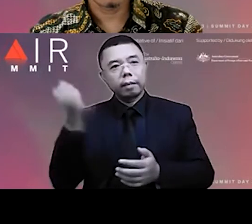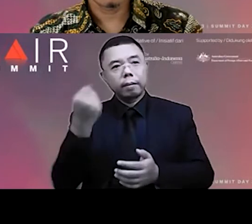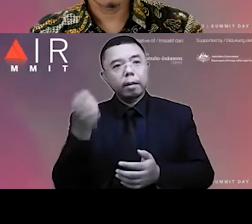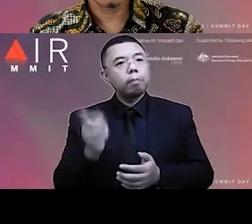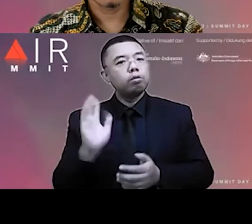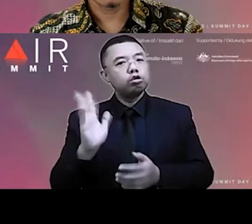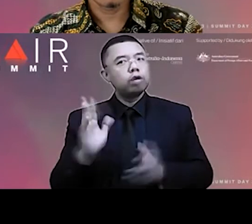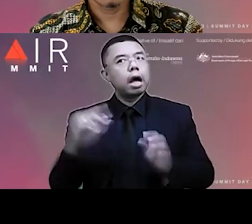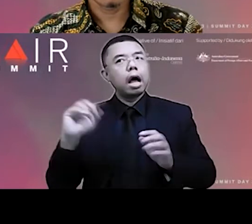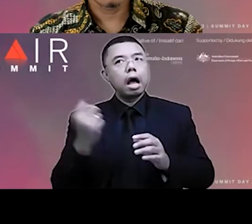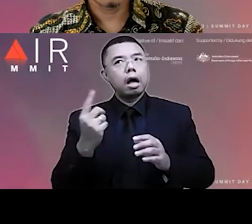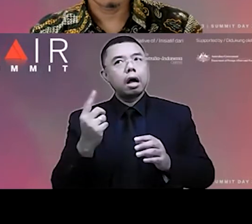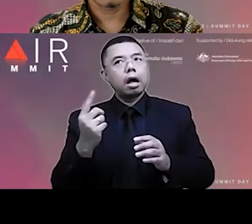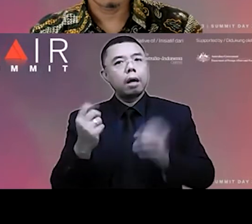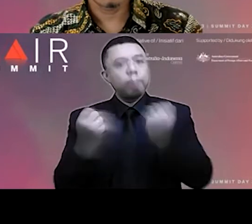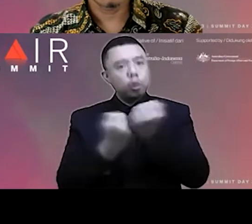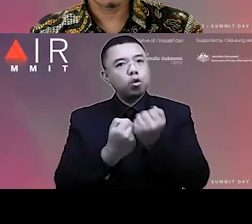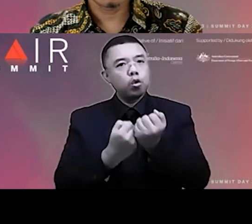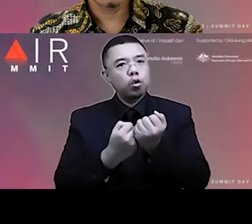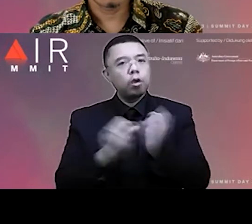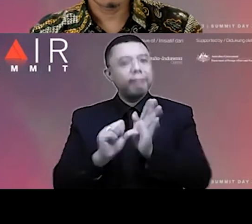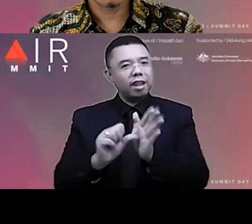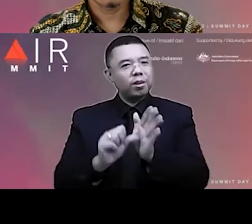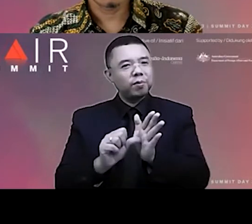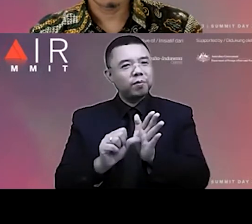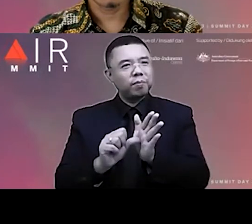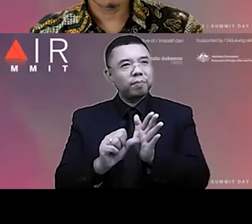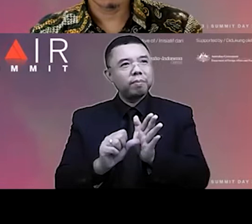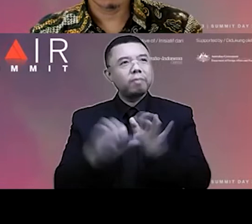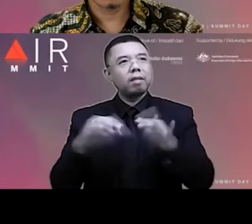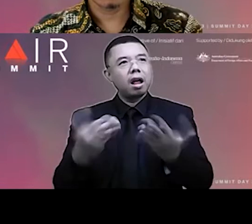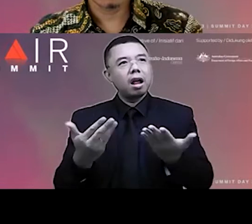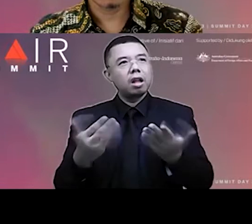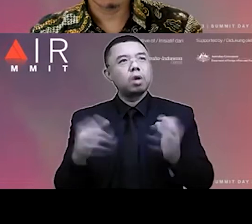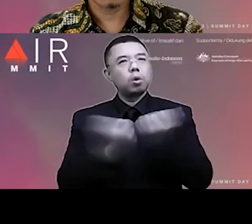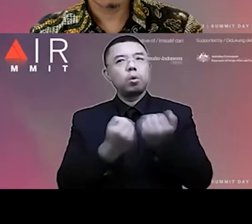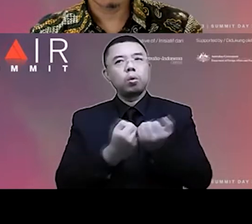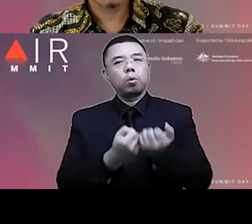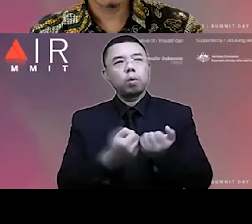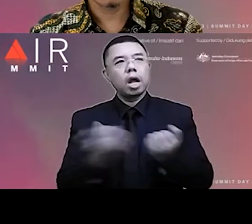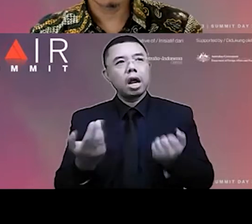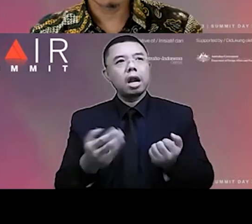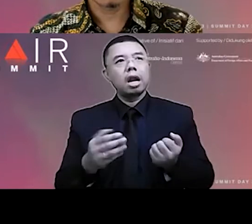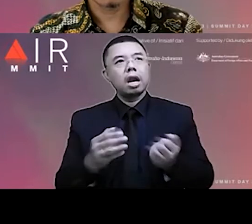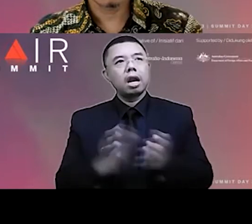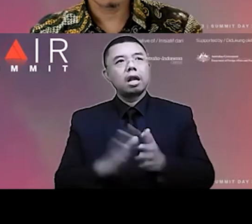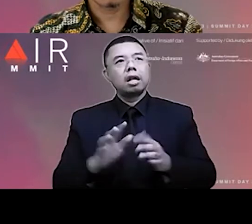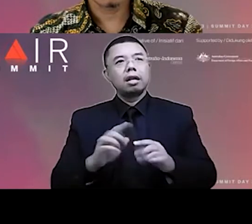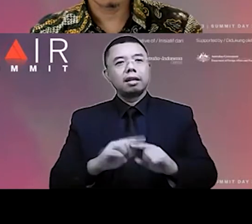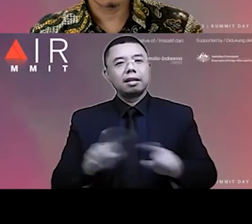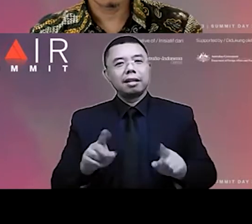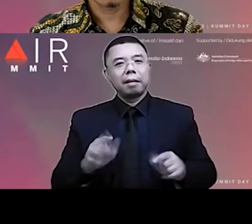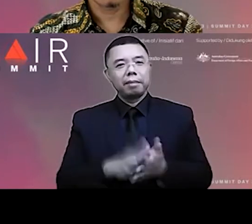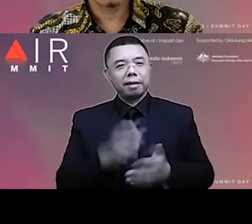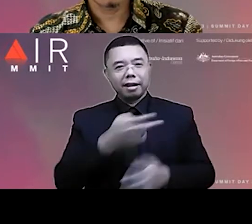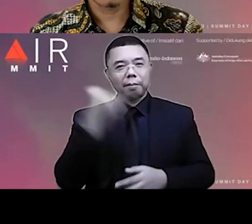or cash supported, but food to mention, government of Indonesia is actually doing lots of work that try to